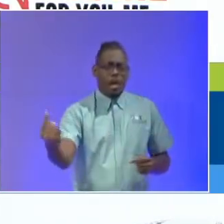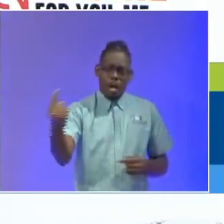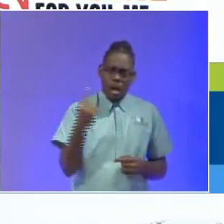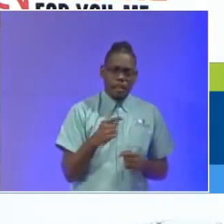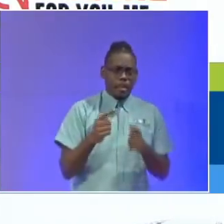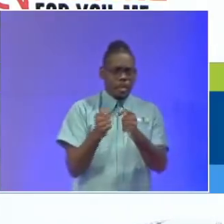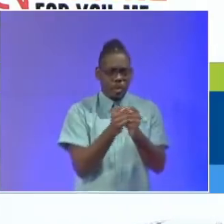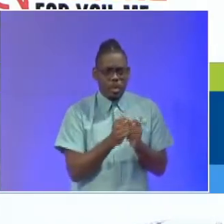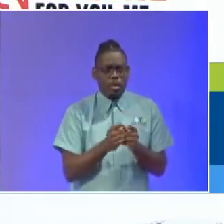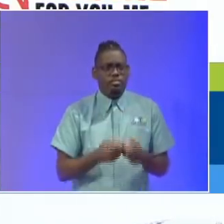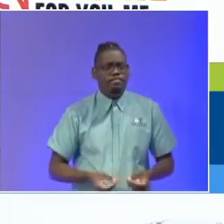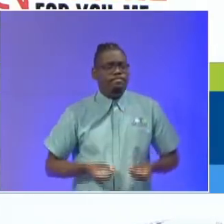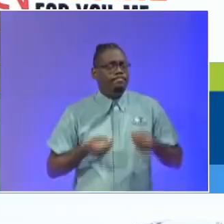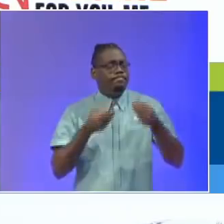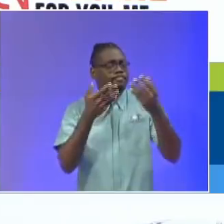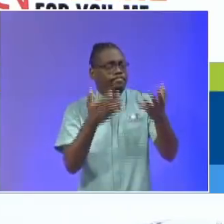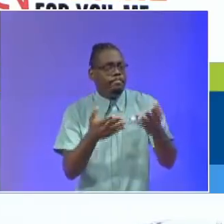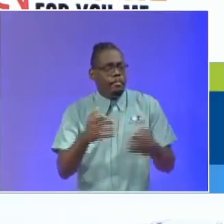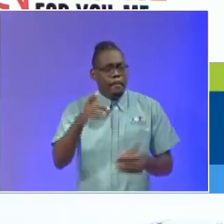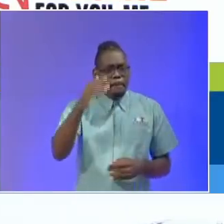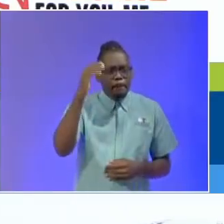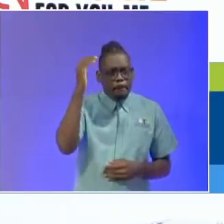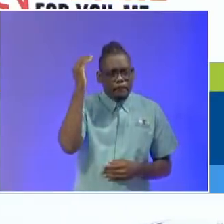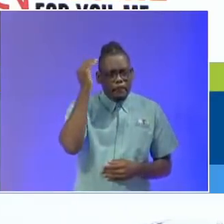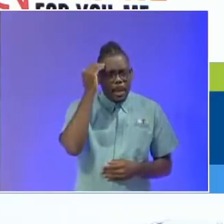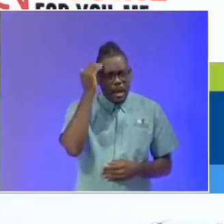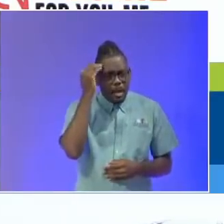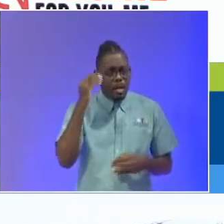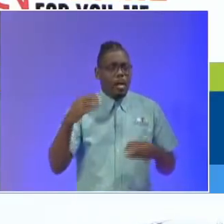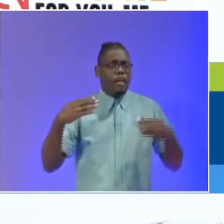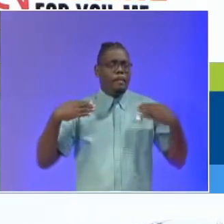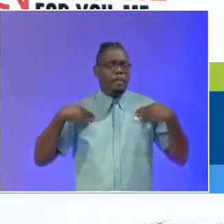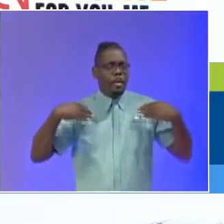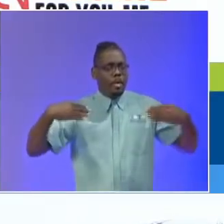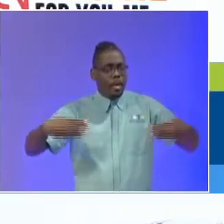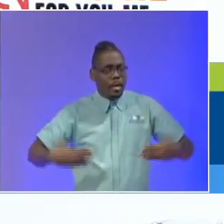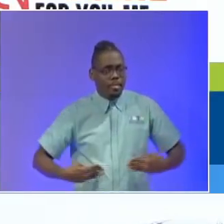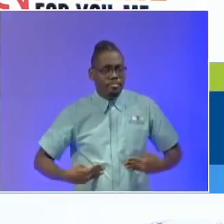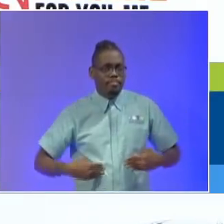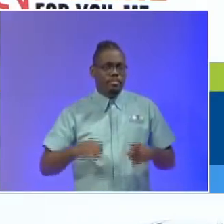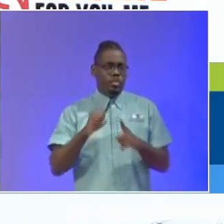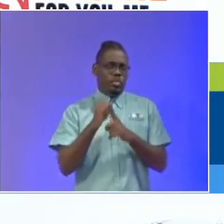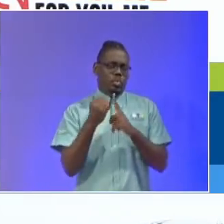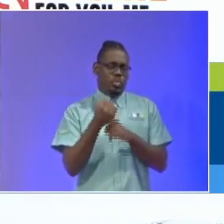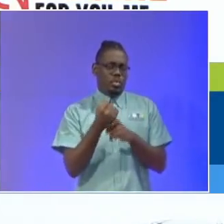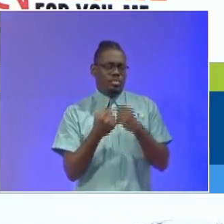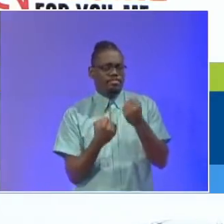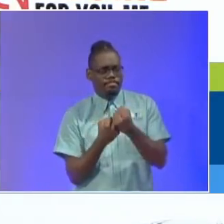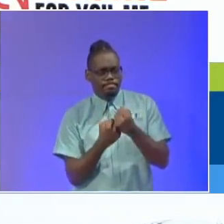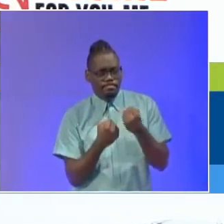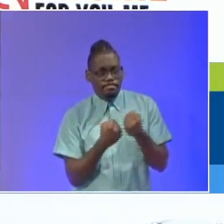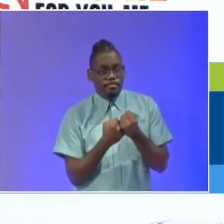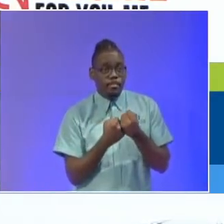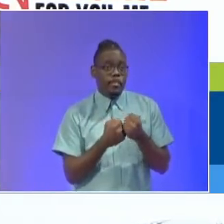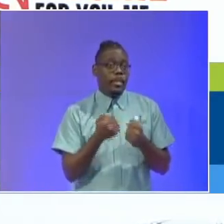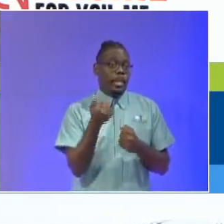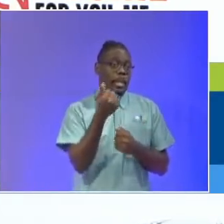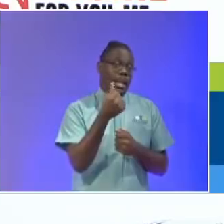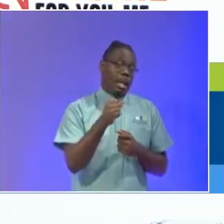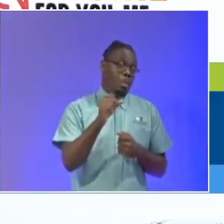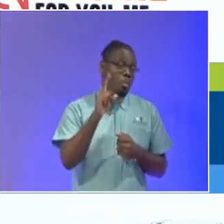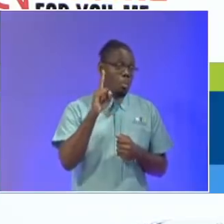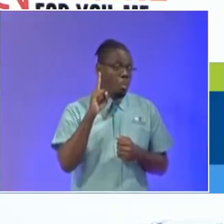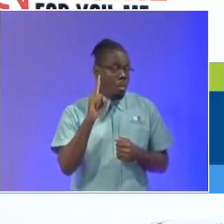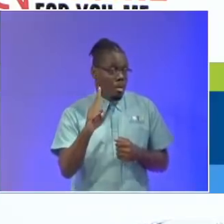Find Care TT, where anybody, public sector, private sector, can go onto